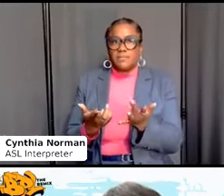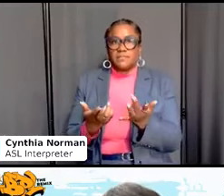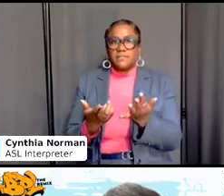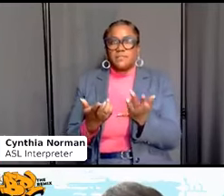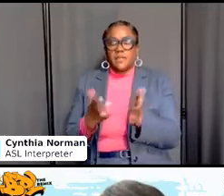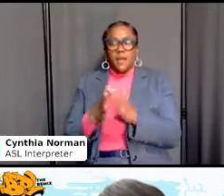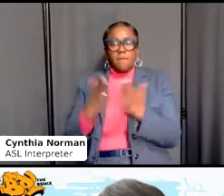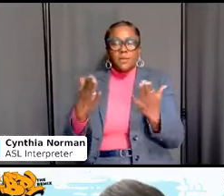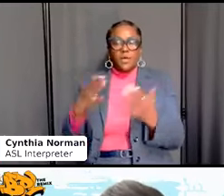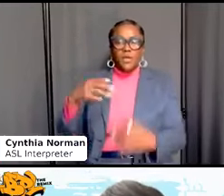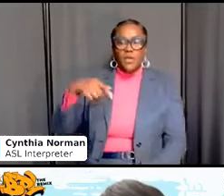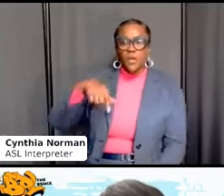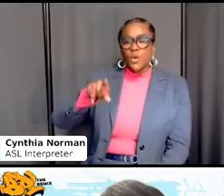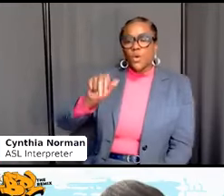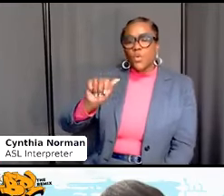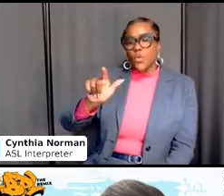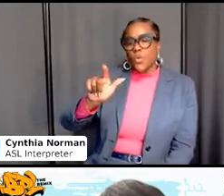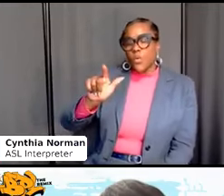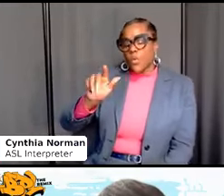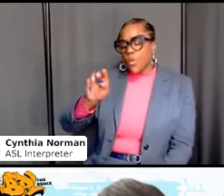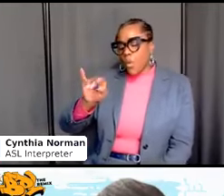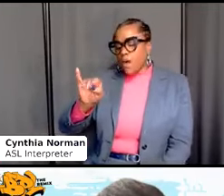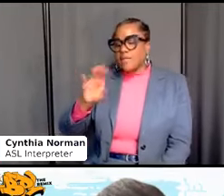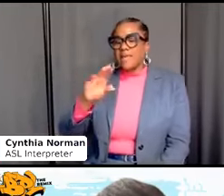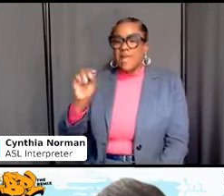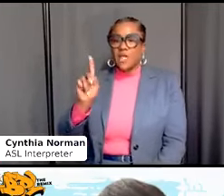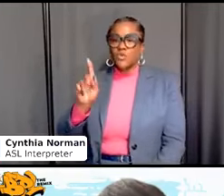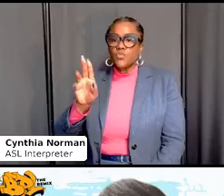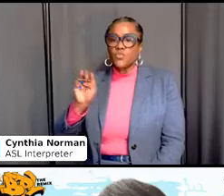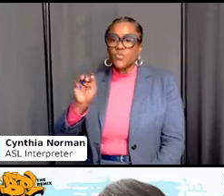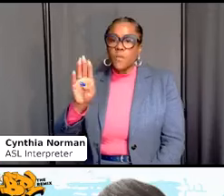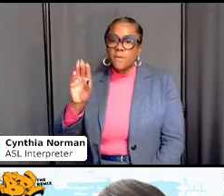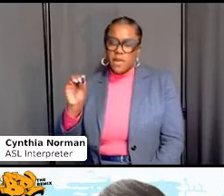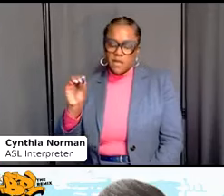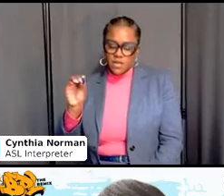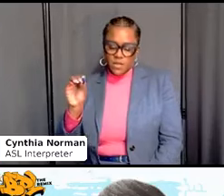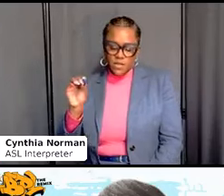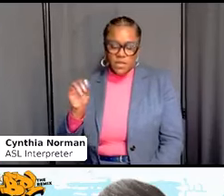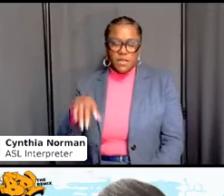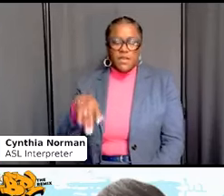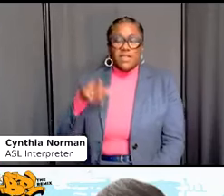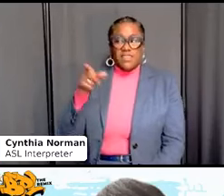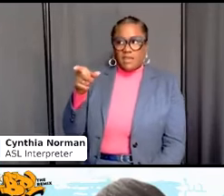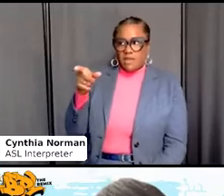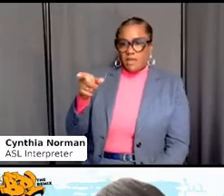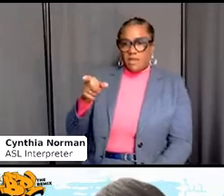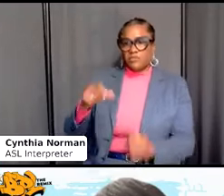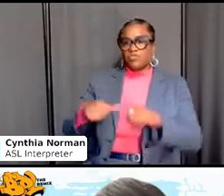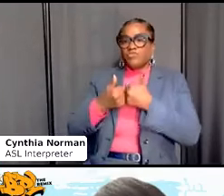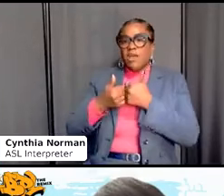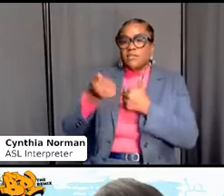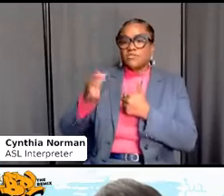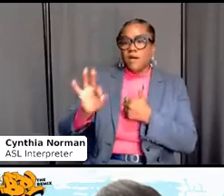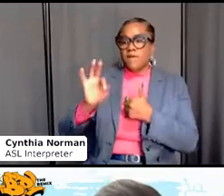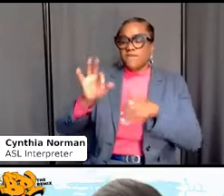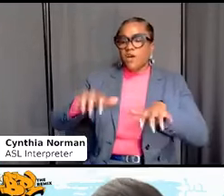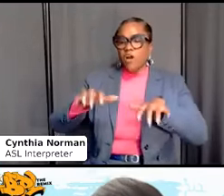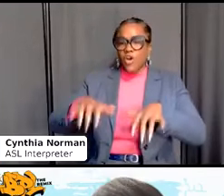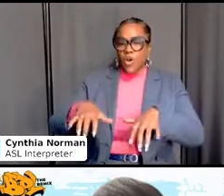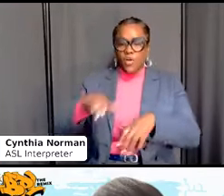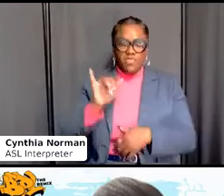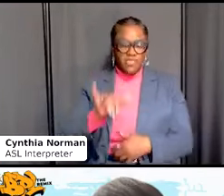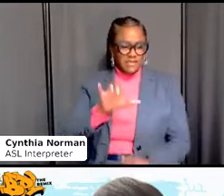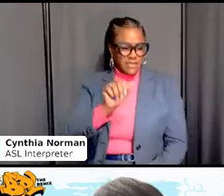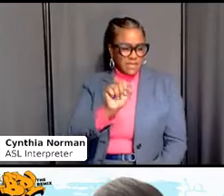The book by Kwame Nkrumah. Kwame Nkrumah, the first president of Africa, he wrote the book Challenge of the Congo, a case study I can't